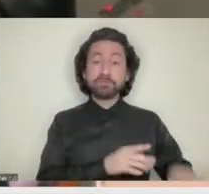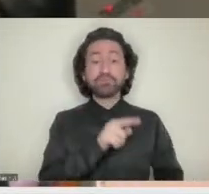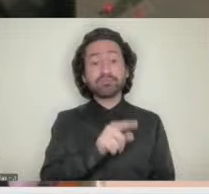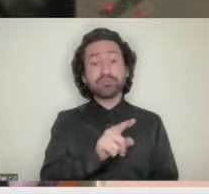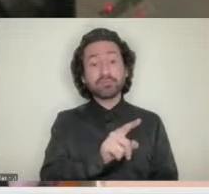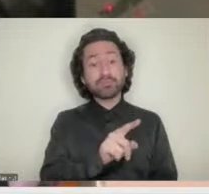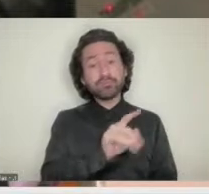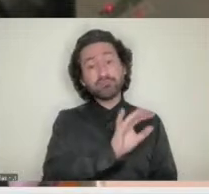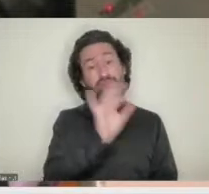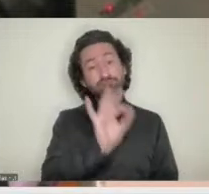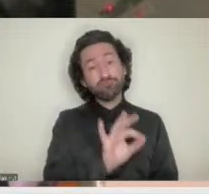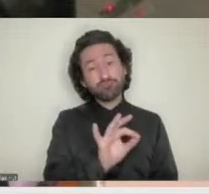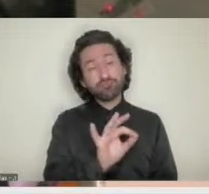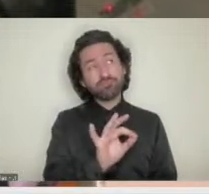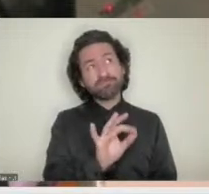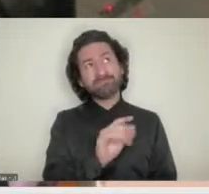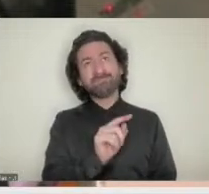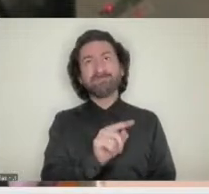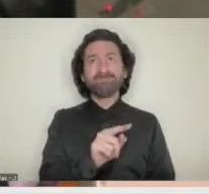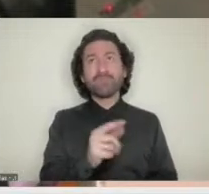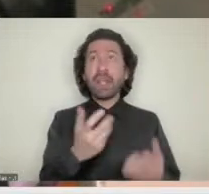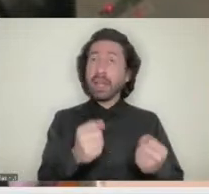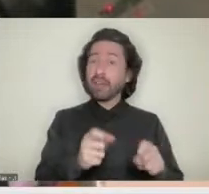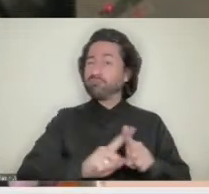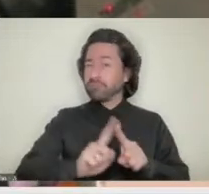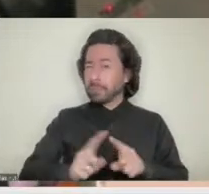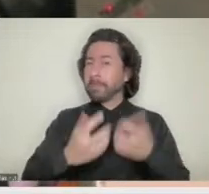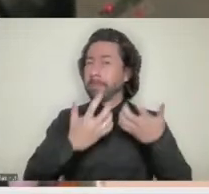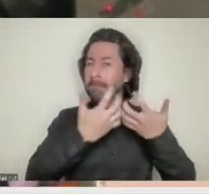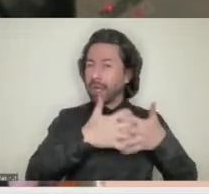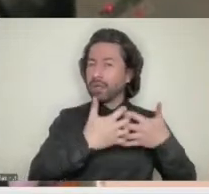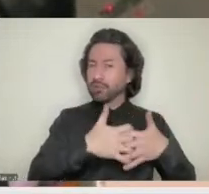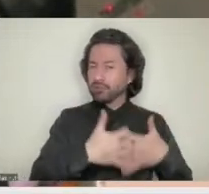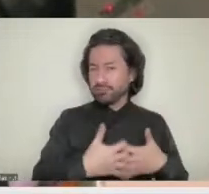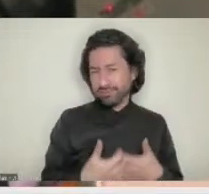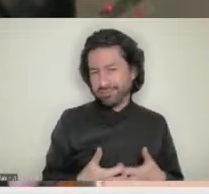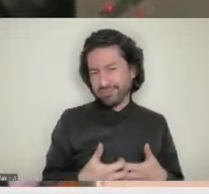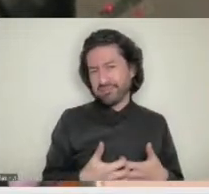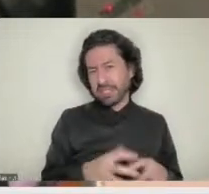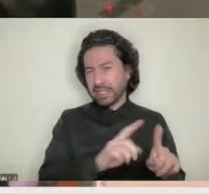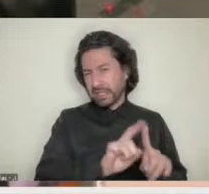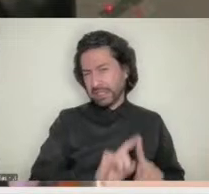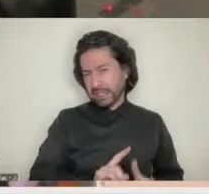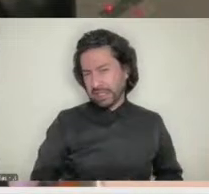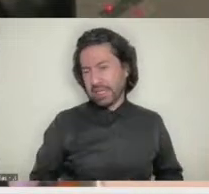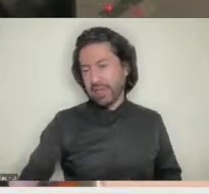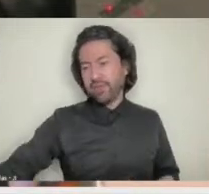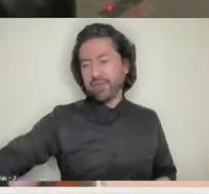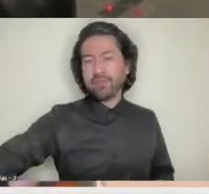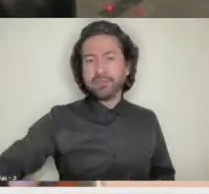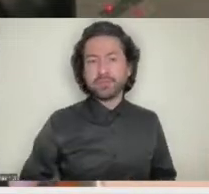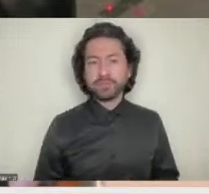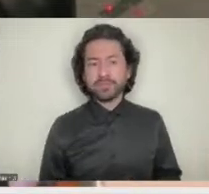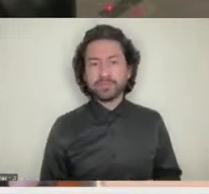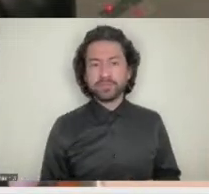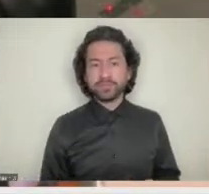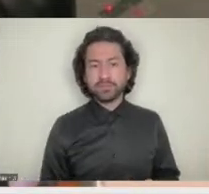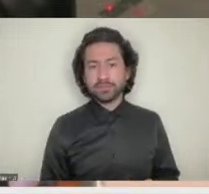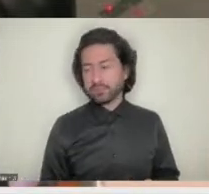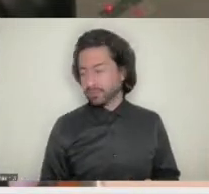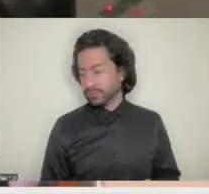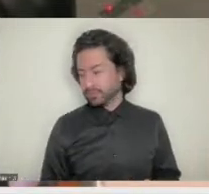reflections. As to the indexation question, well, there are different mechanisms. It's not something that we have